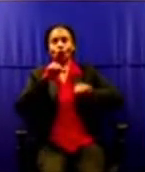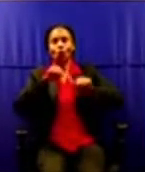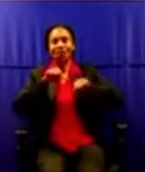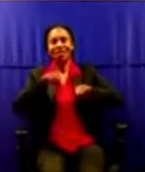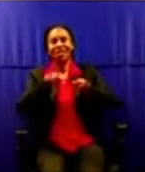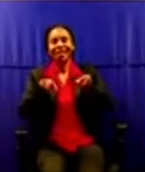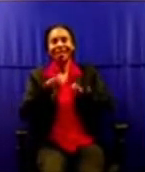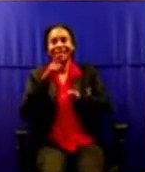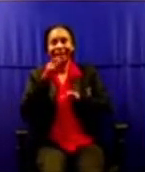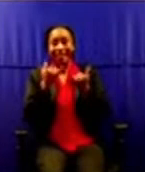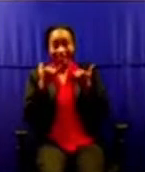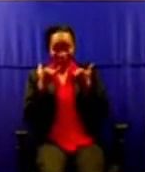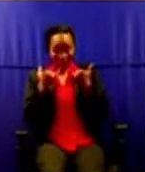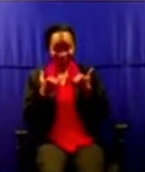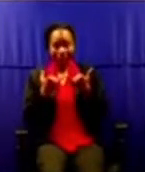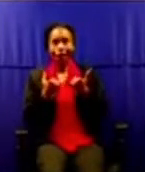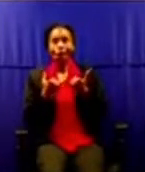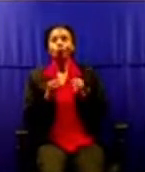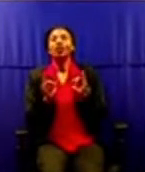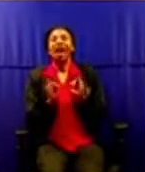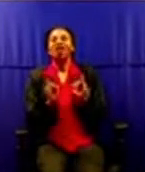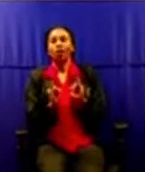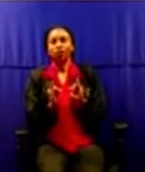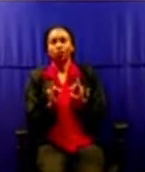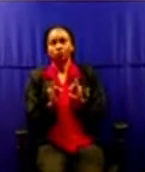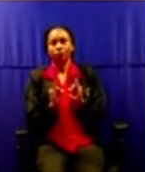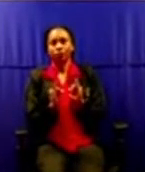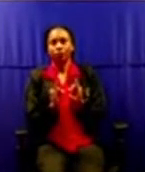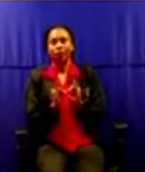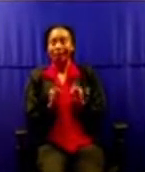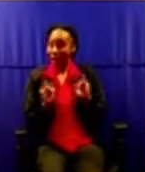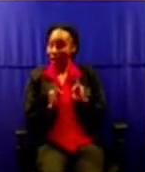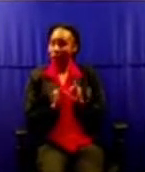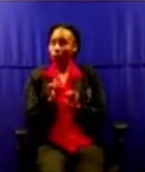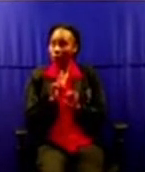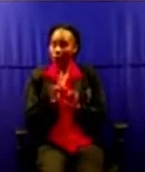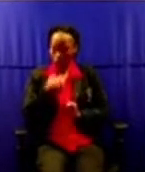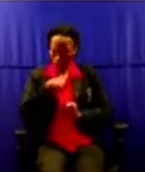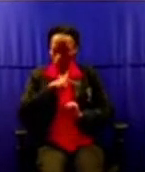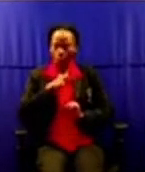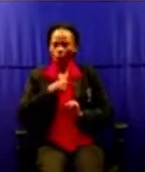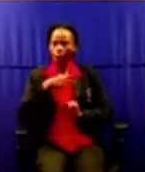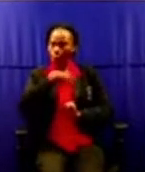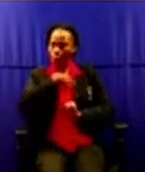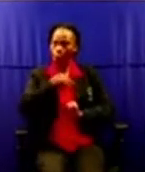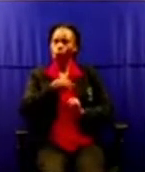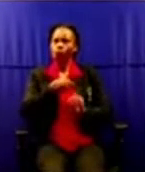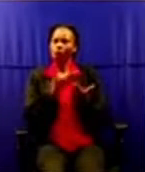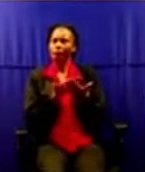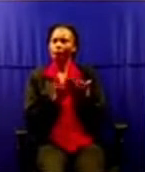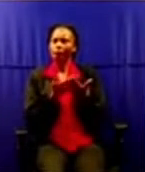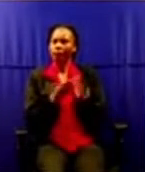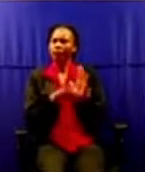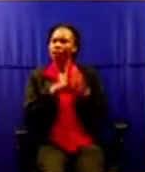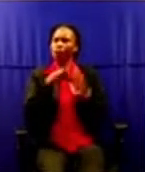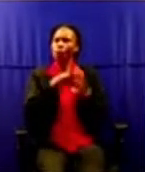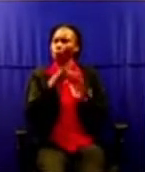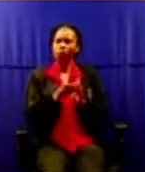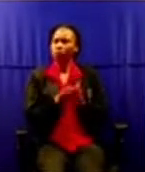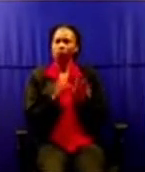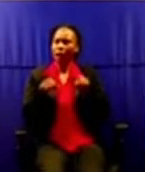urgent. It is urgent that we develop our own capability and not be running around the